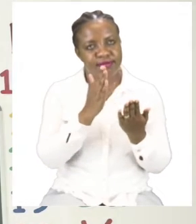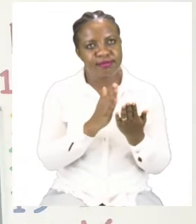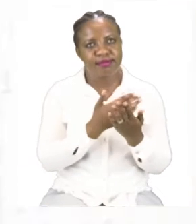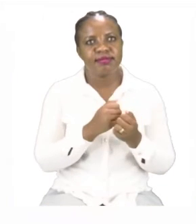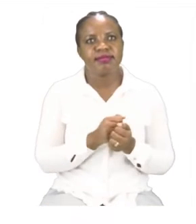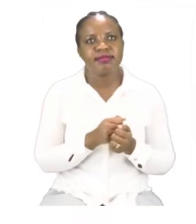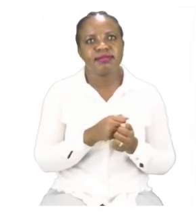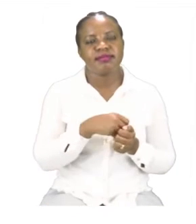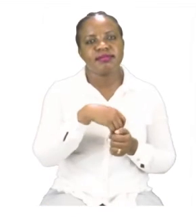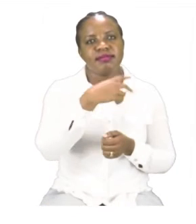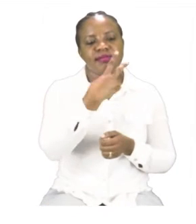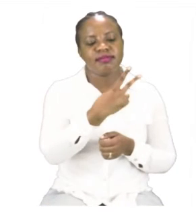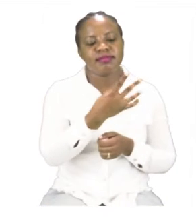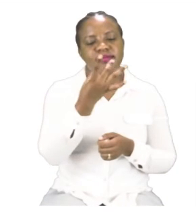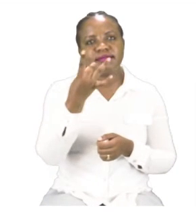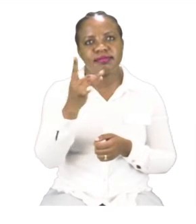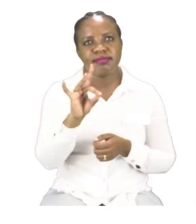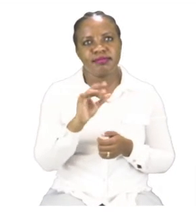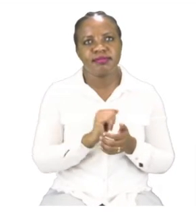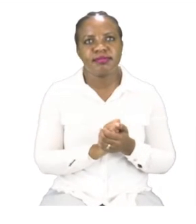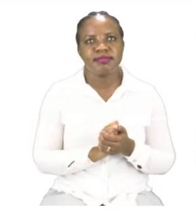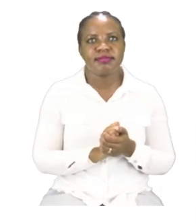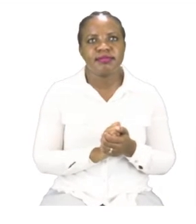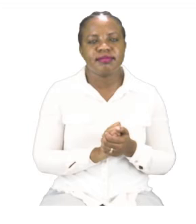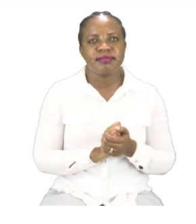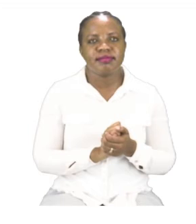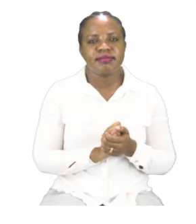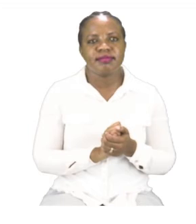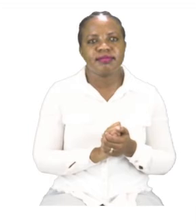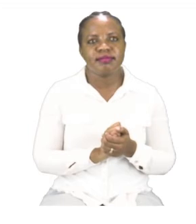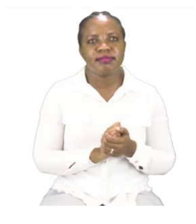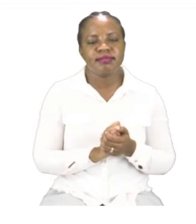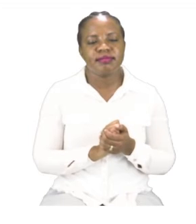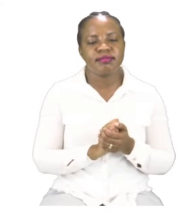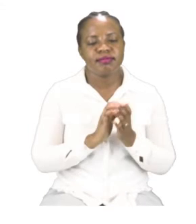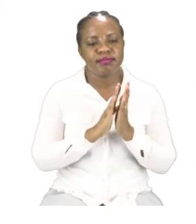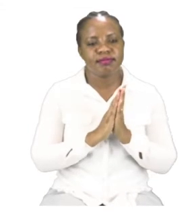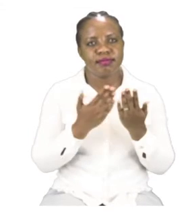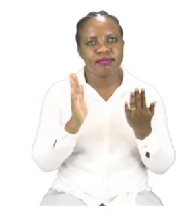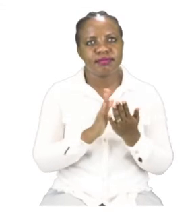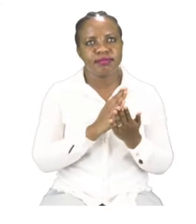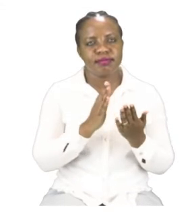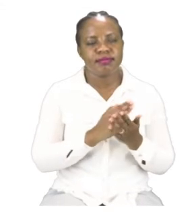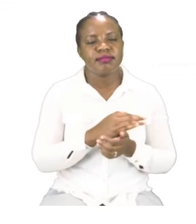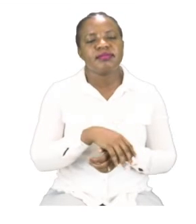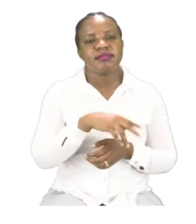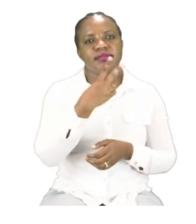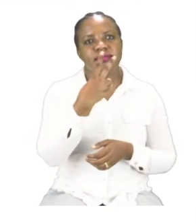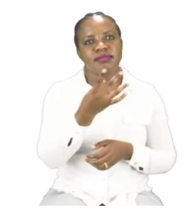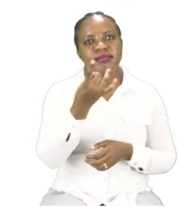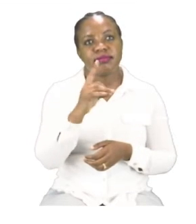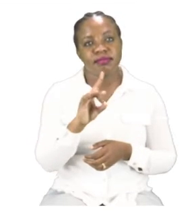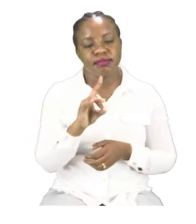28. On page 28, we are going to be doing some bonds. And not just